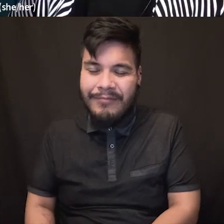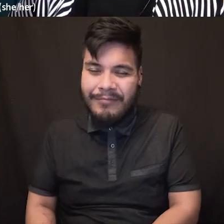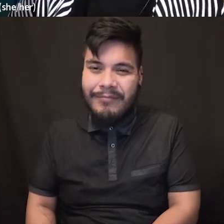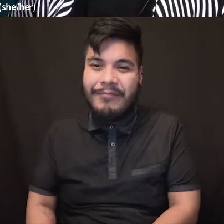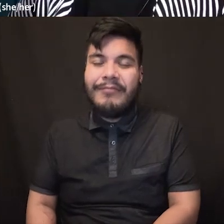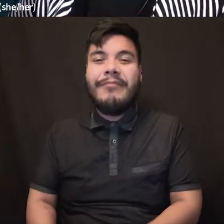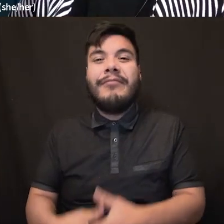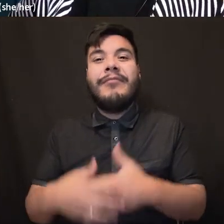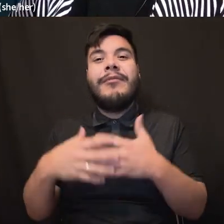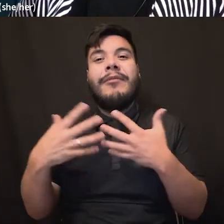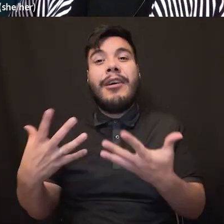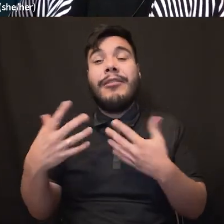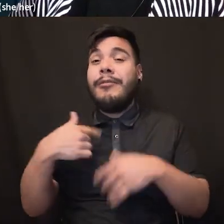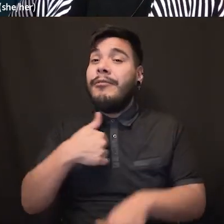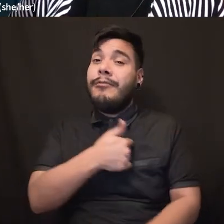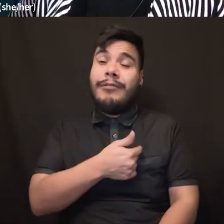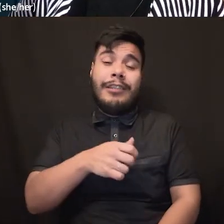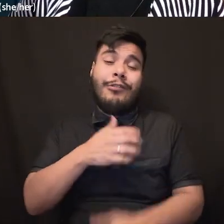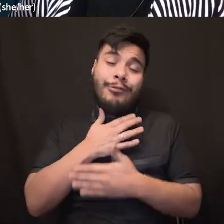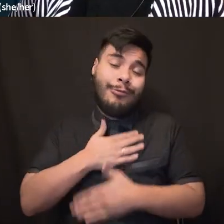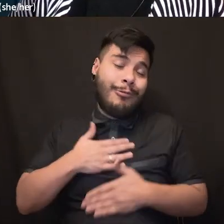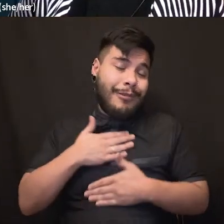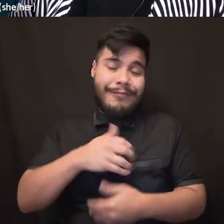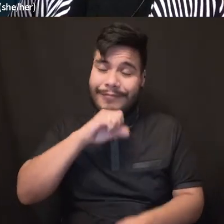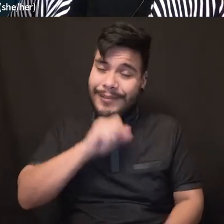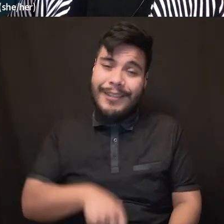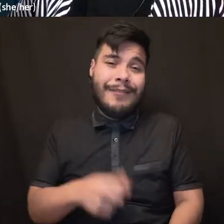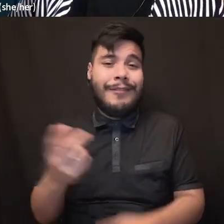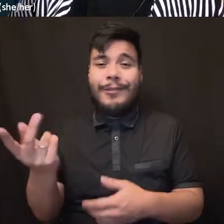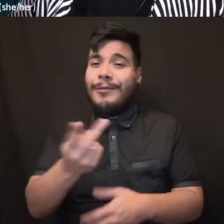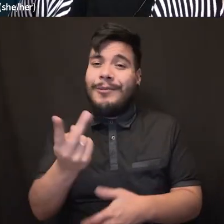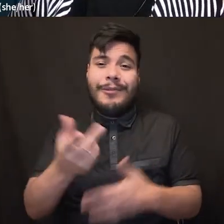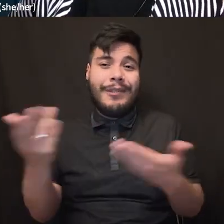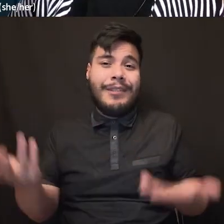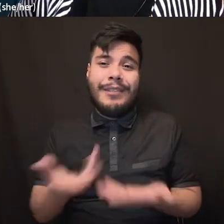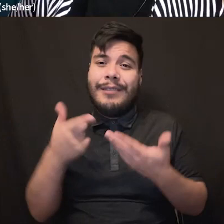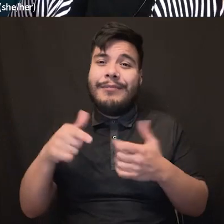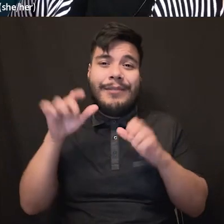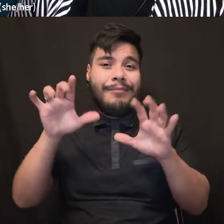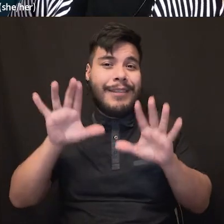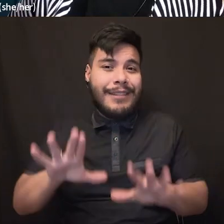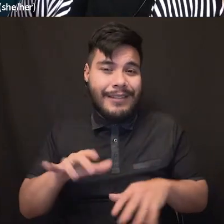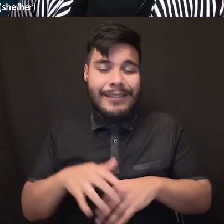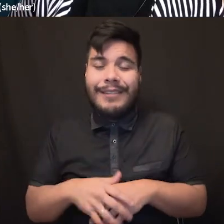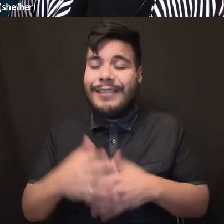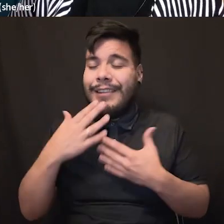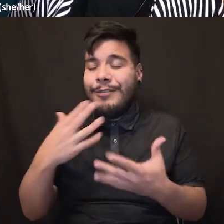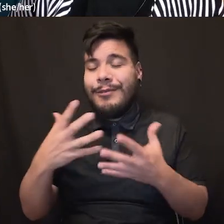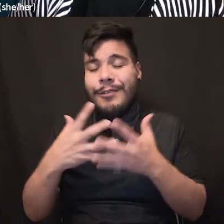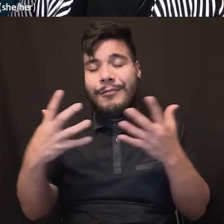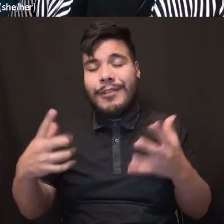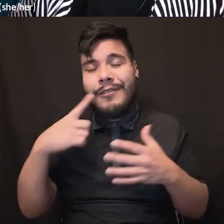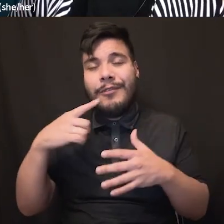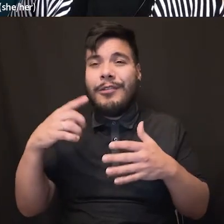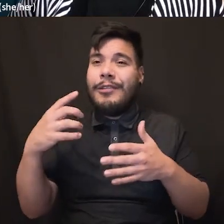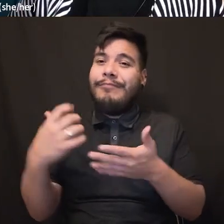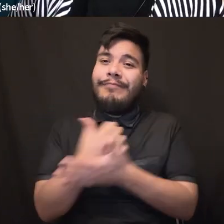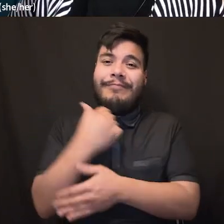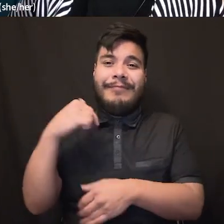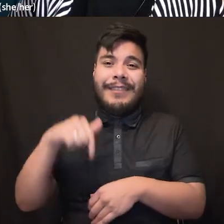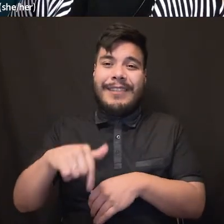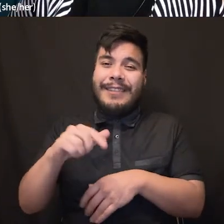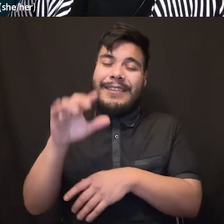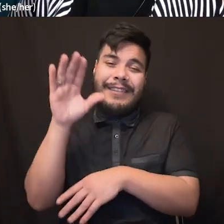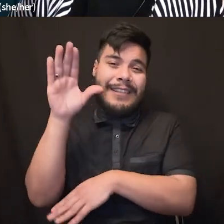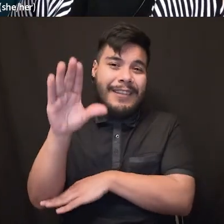we loved having you here. This has been so great. Thank you so much for giving us this time this evening. And of course,